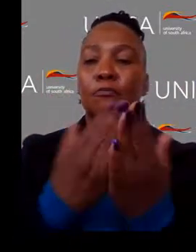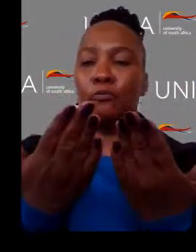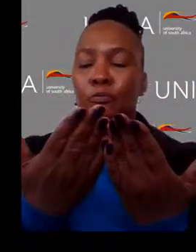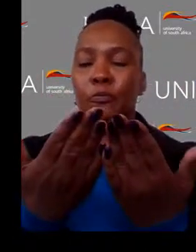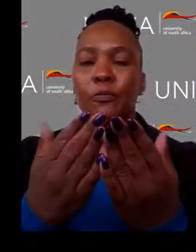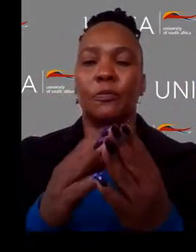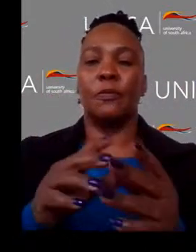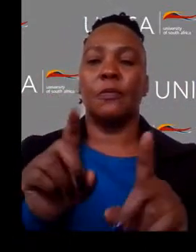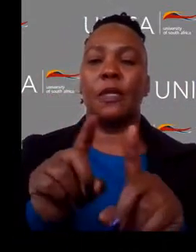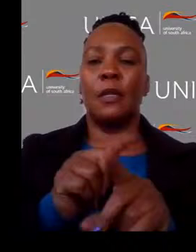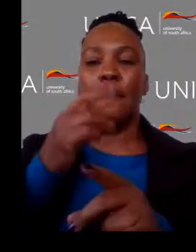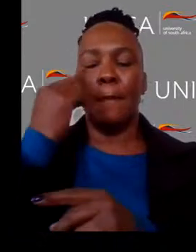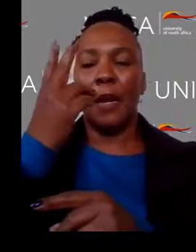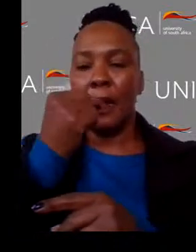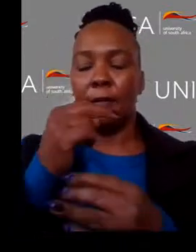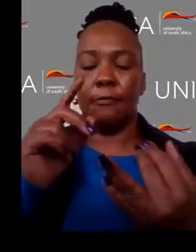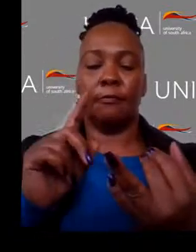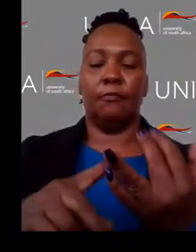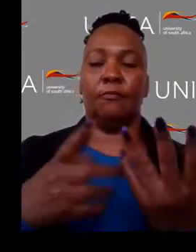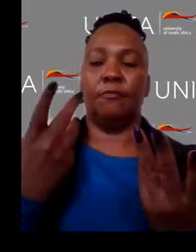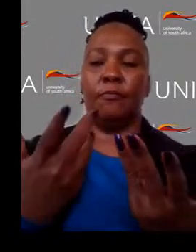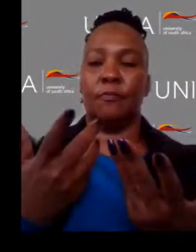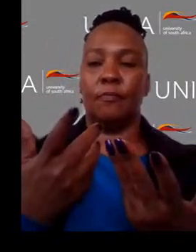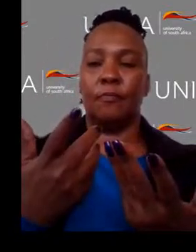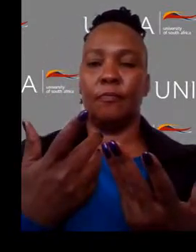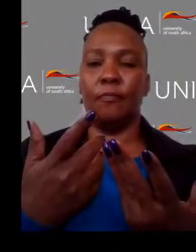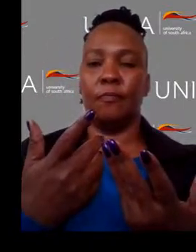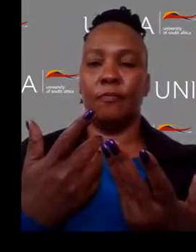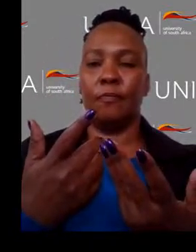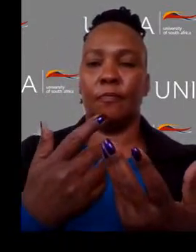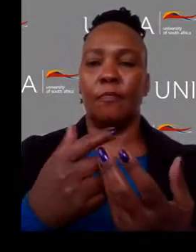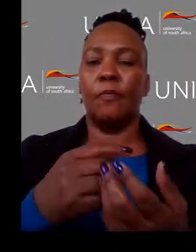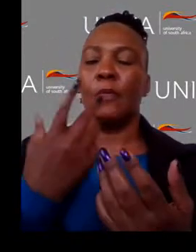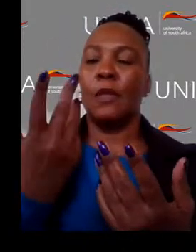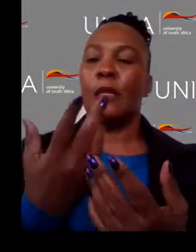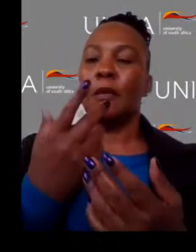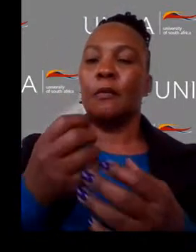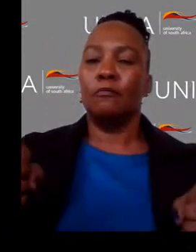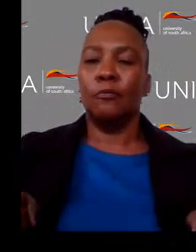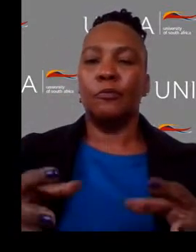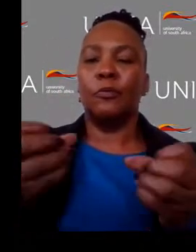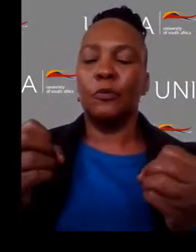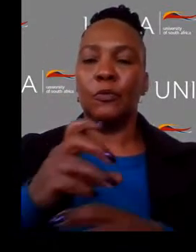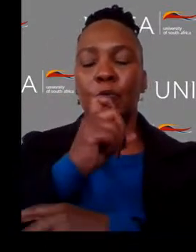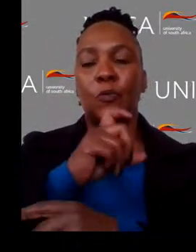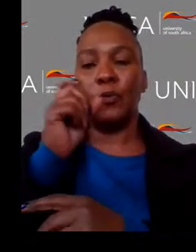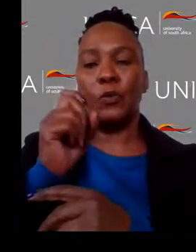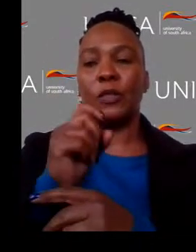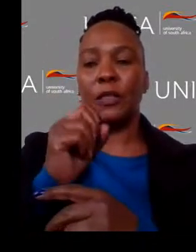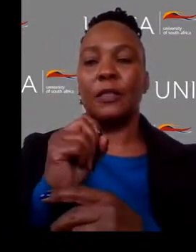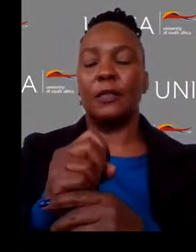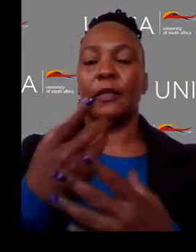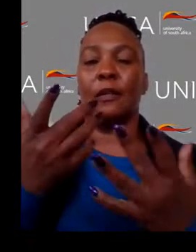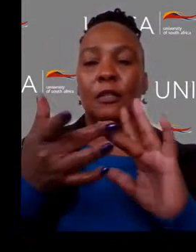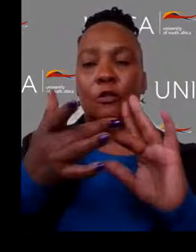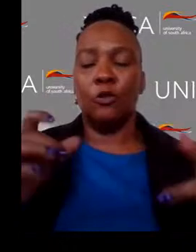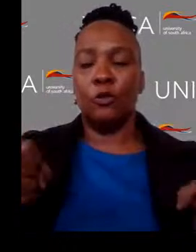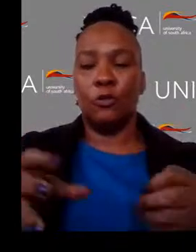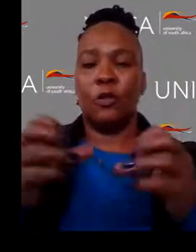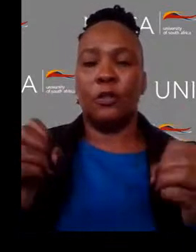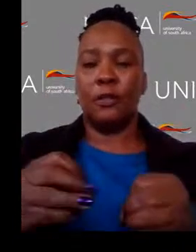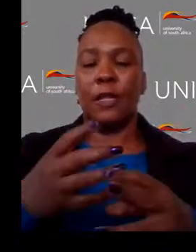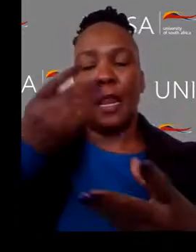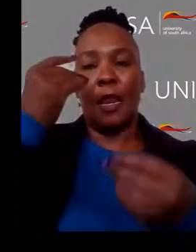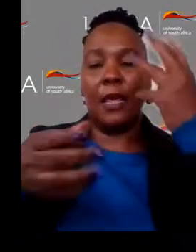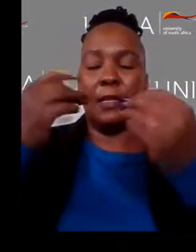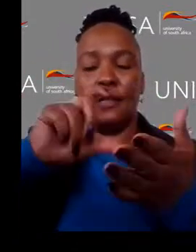could be blind students, students who are complete quadriplegic, students with learning disabilities, just to mention a few.